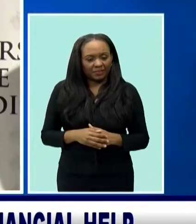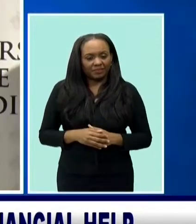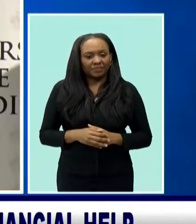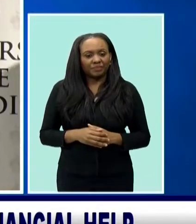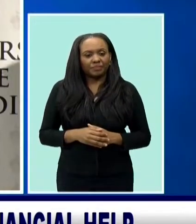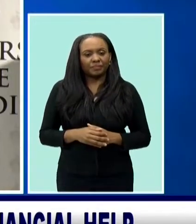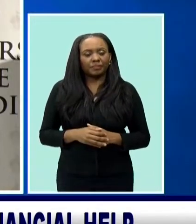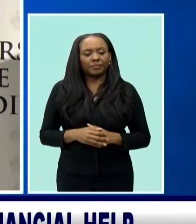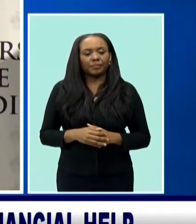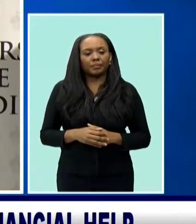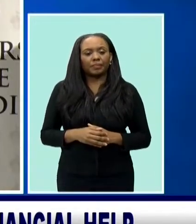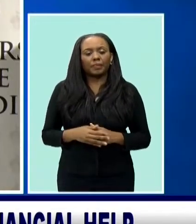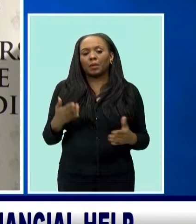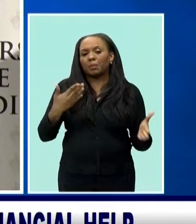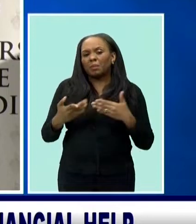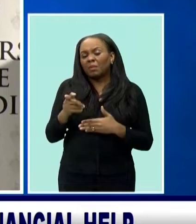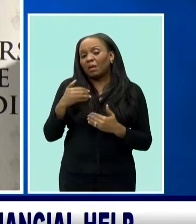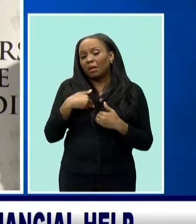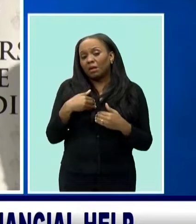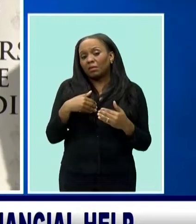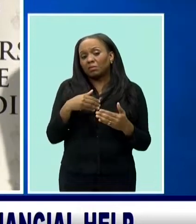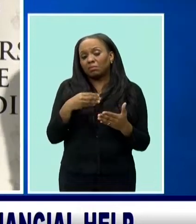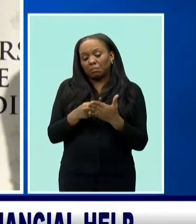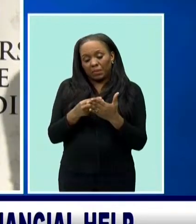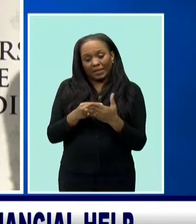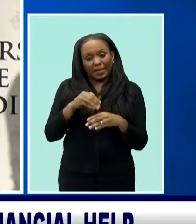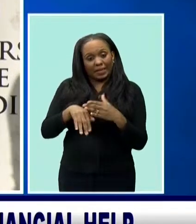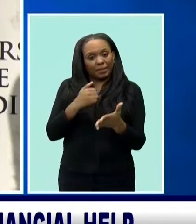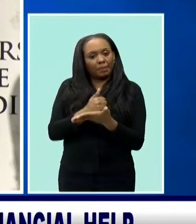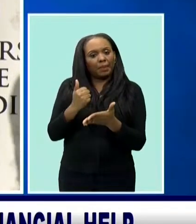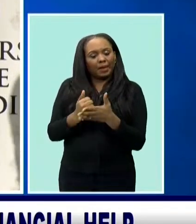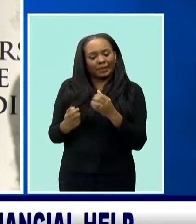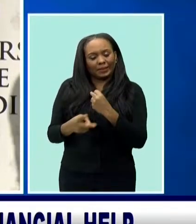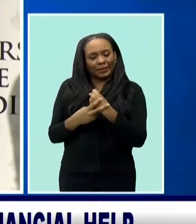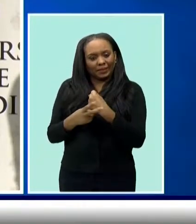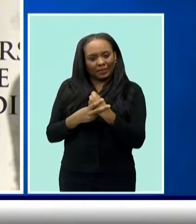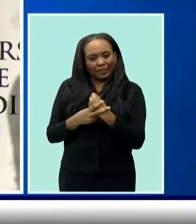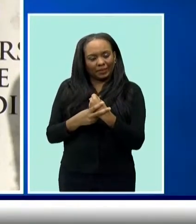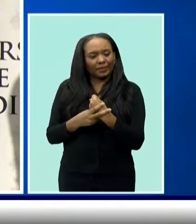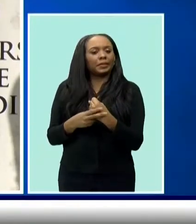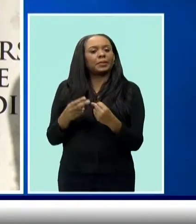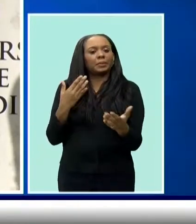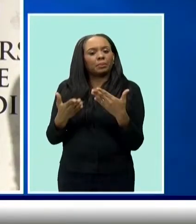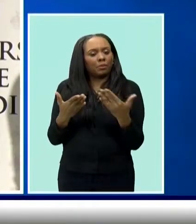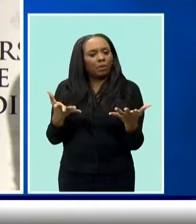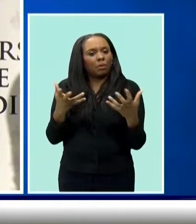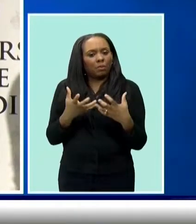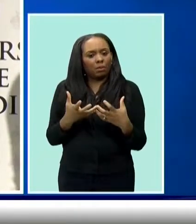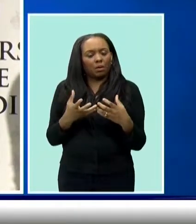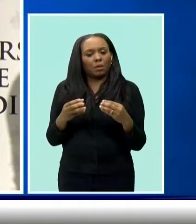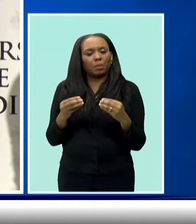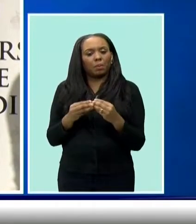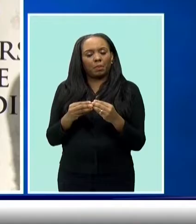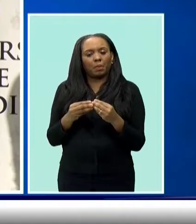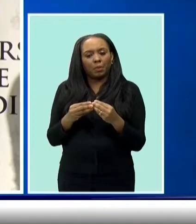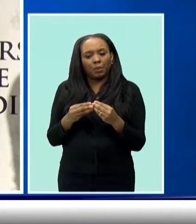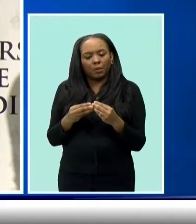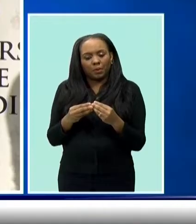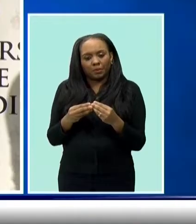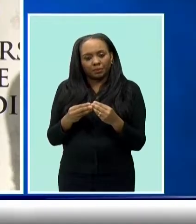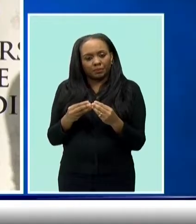you might have some savings in the bank and you want to get some return that's higher than what the bank is giving you for that term